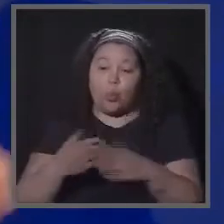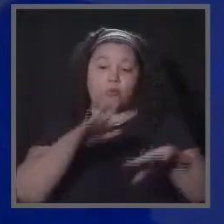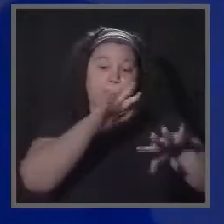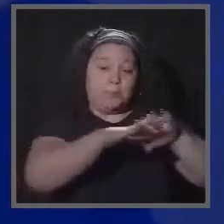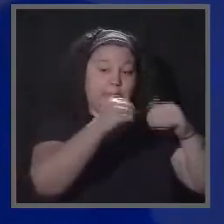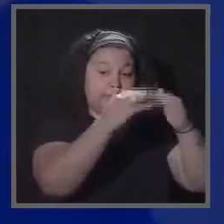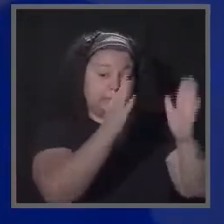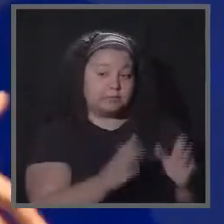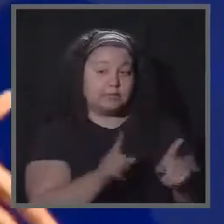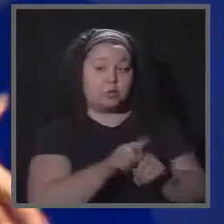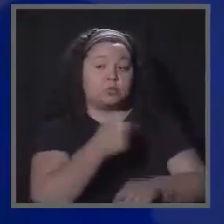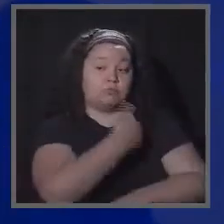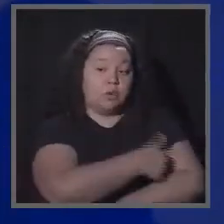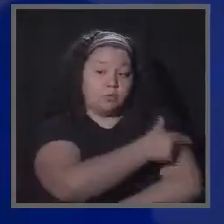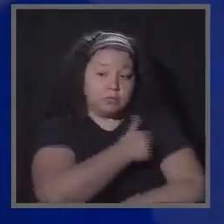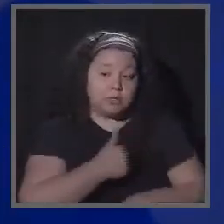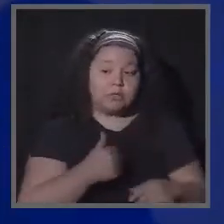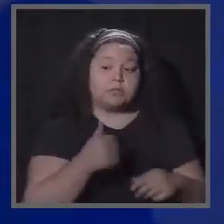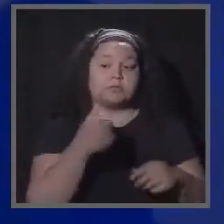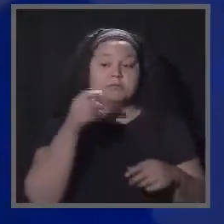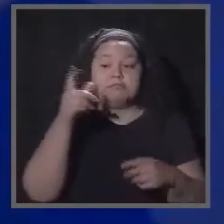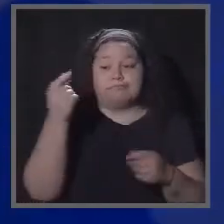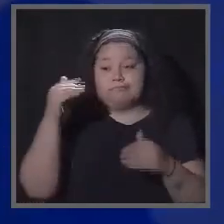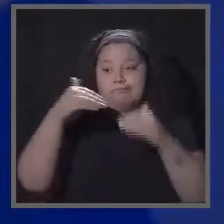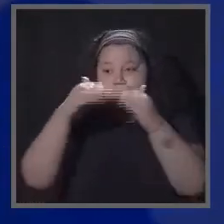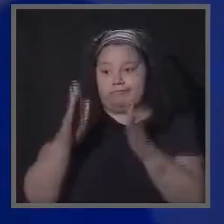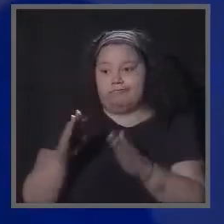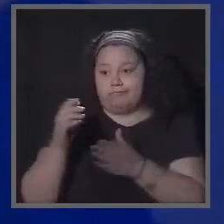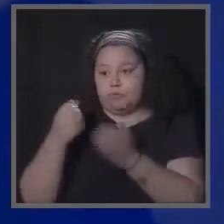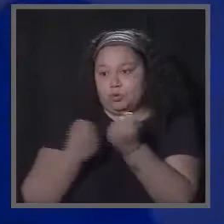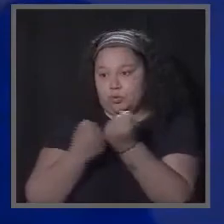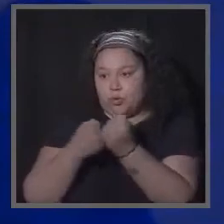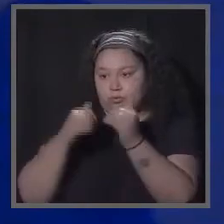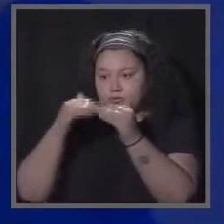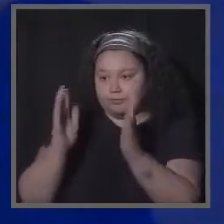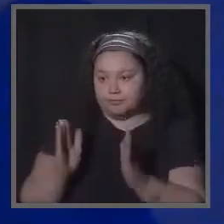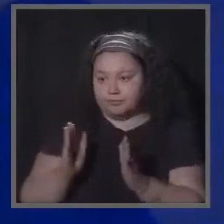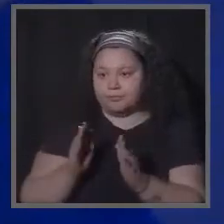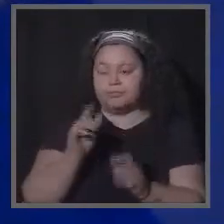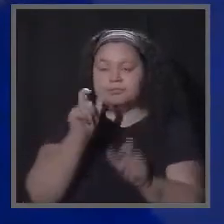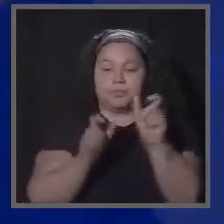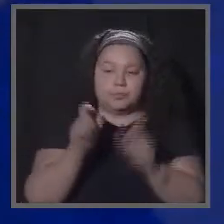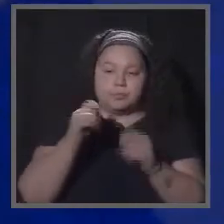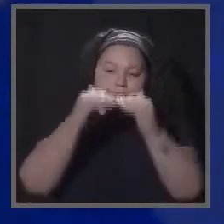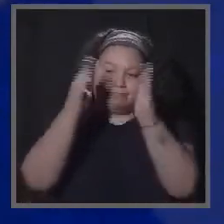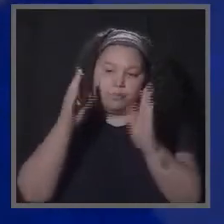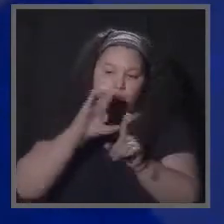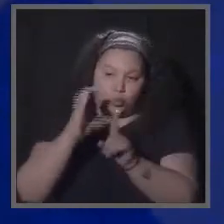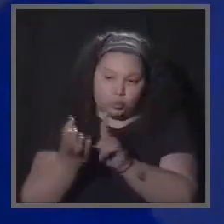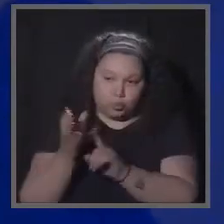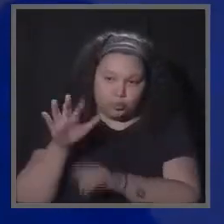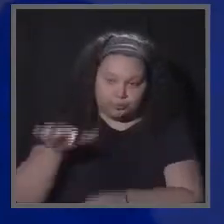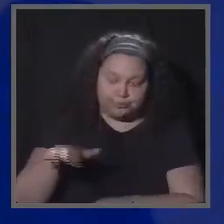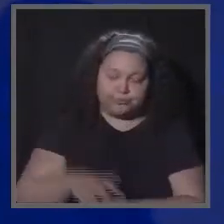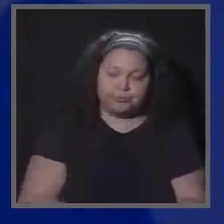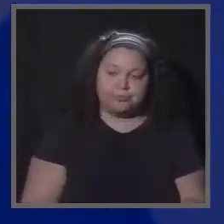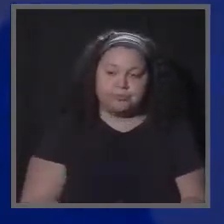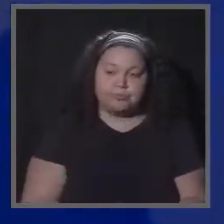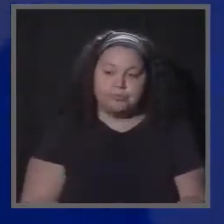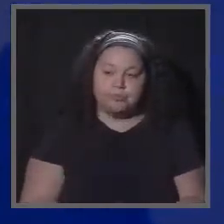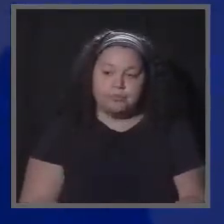social neighborhoods, social security institutions and cultural institutions as